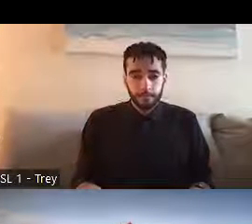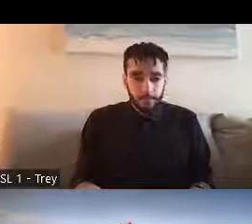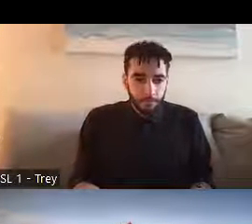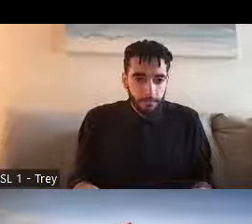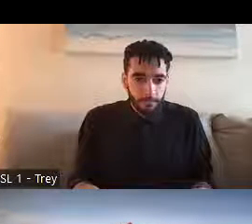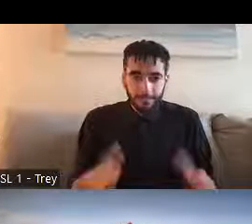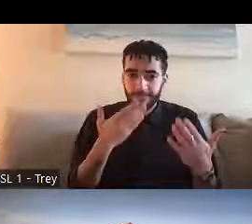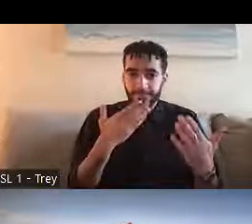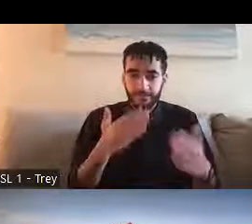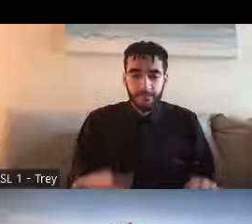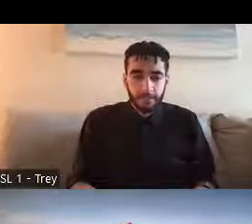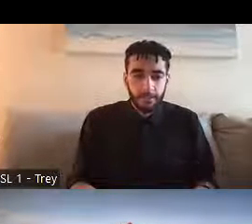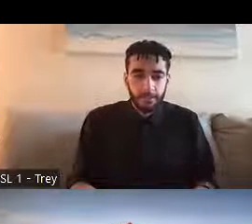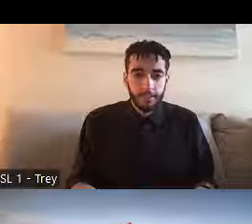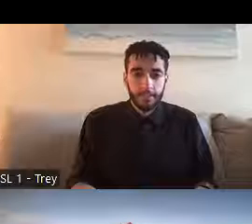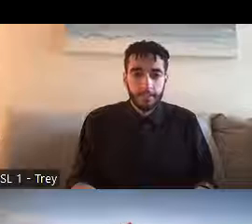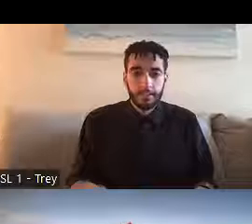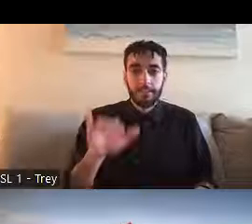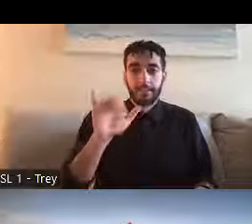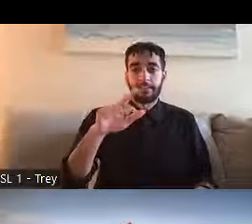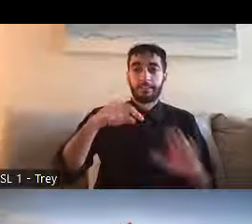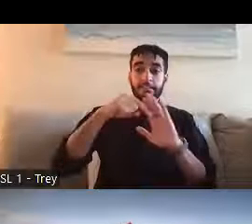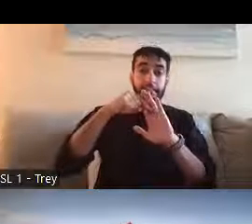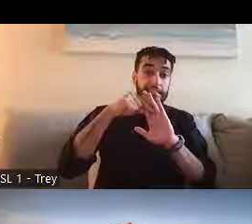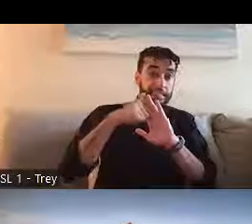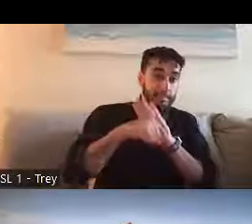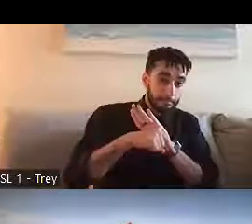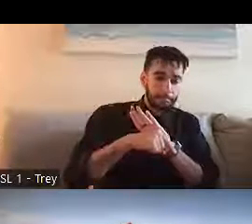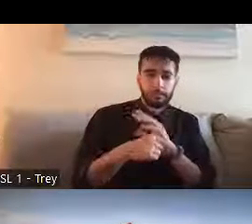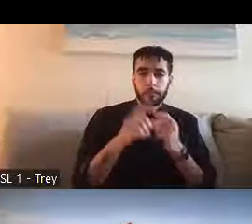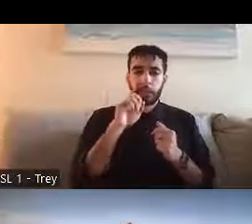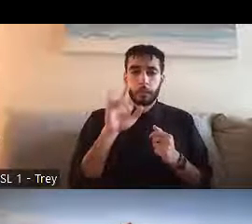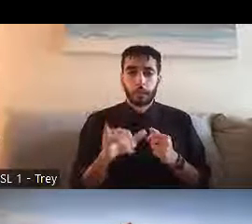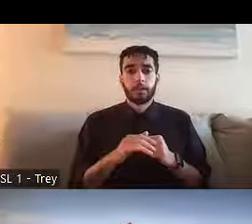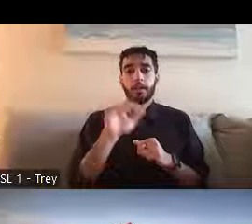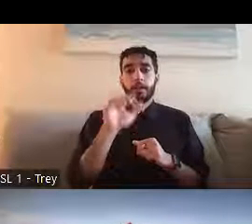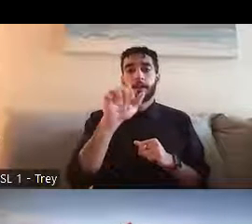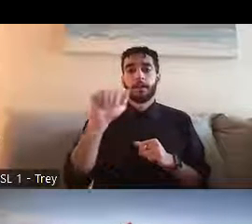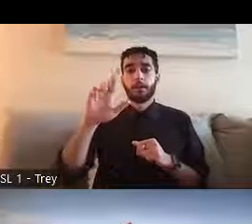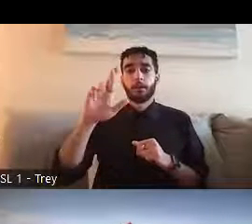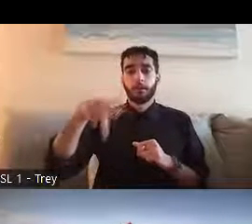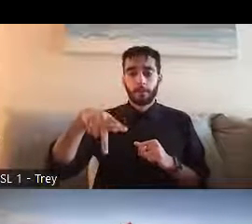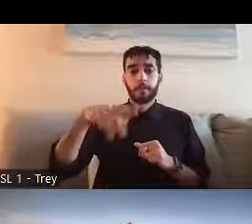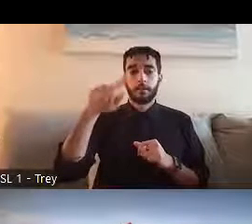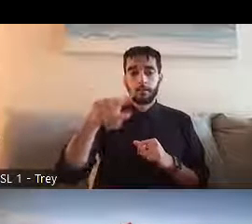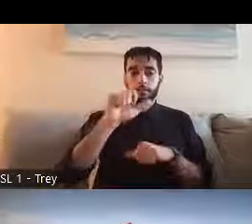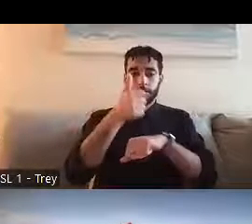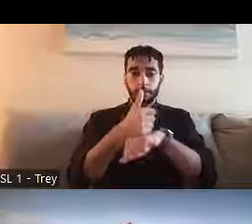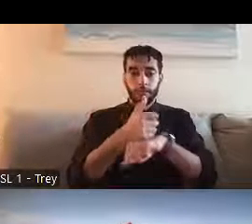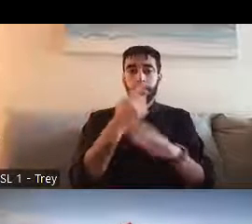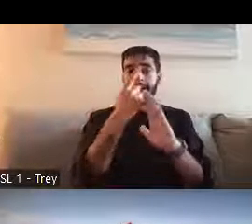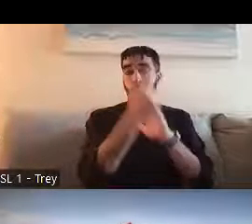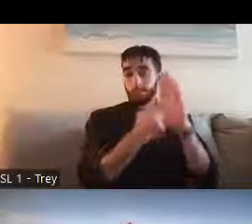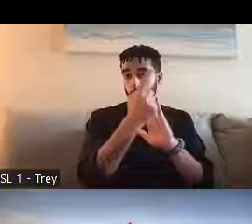thank you. You can see the caregiving intensity, and this is a measure that was developed by the AARP, and it looks at the number of hours of caregiving